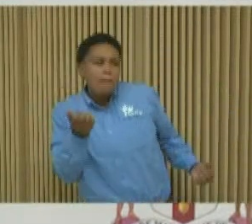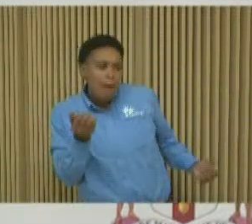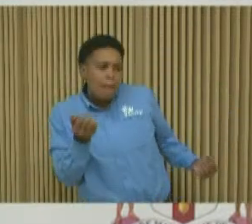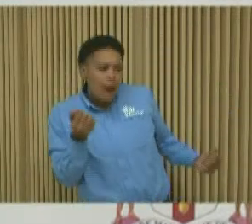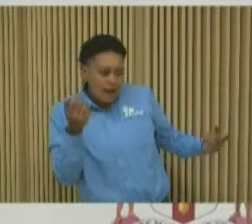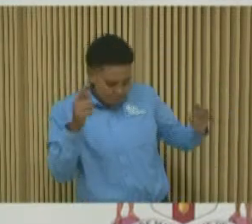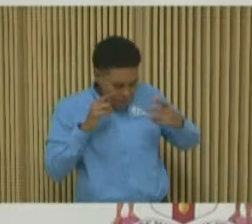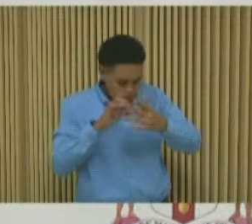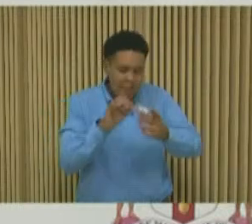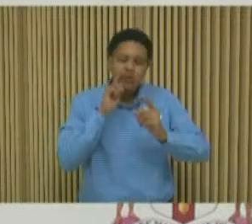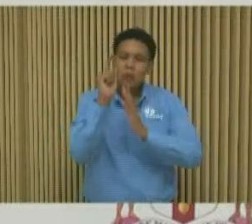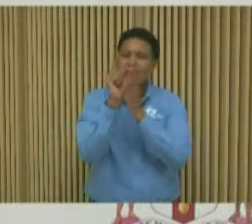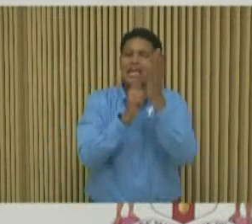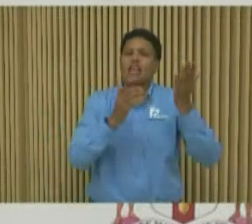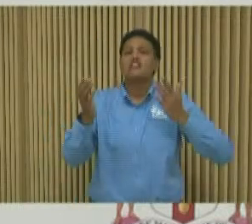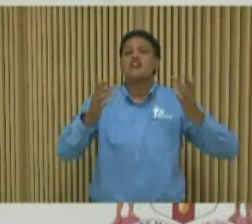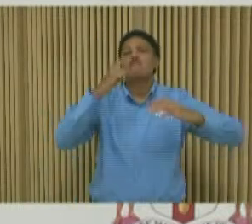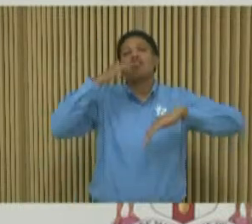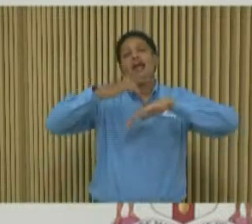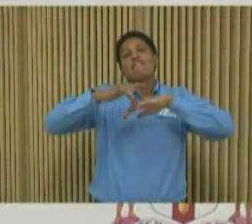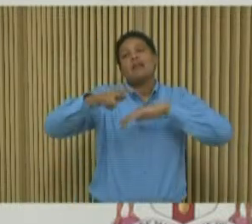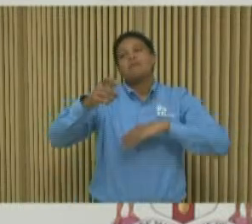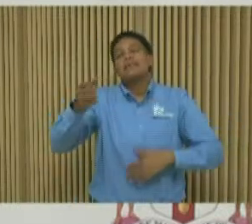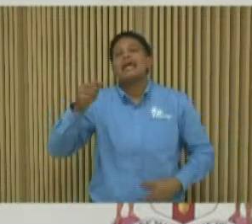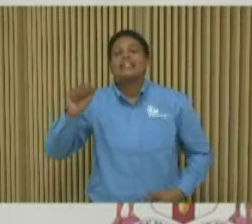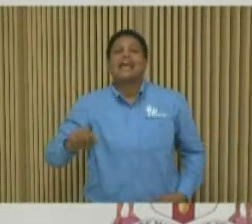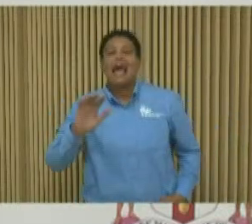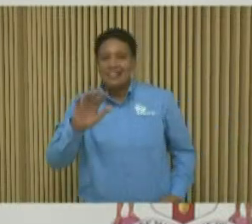legal services that are available to them.